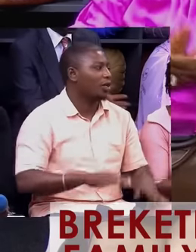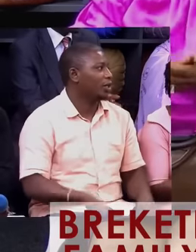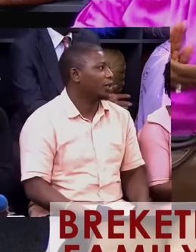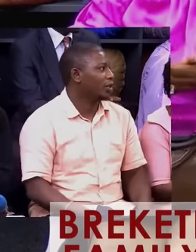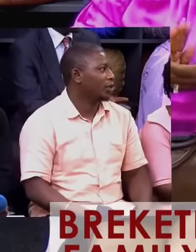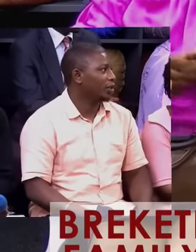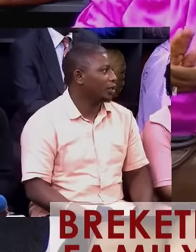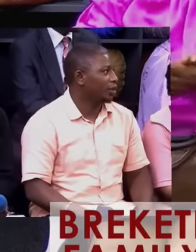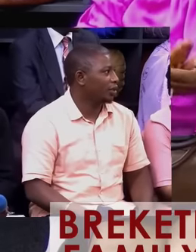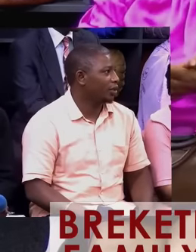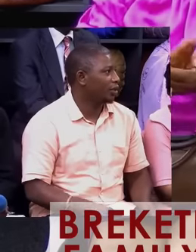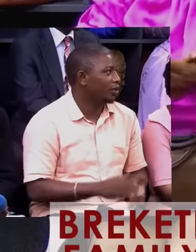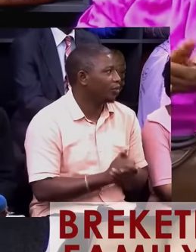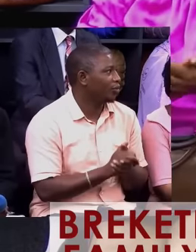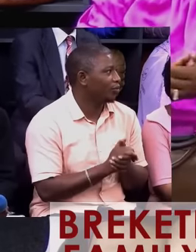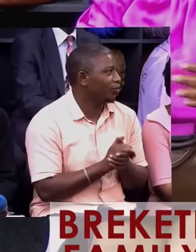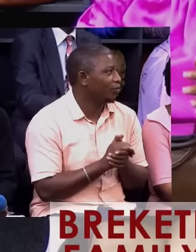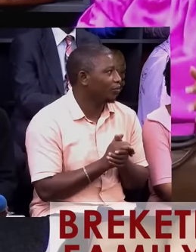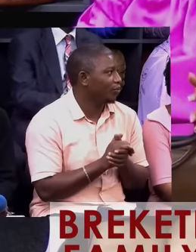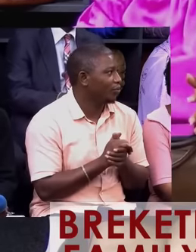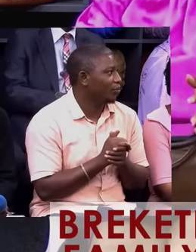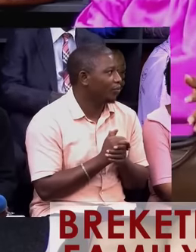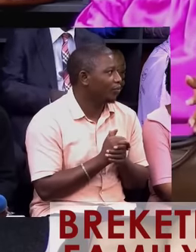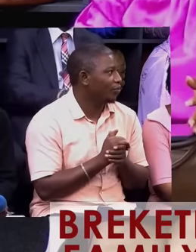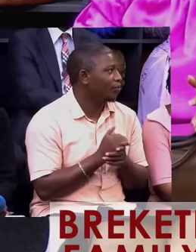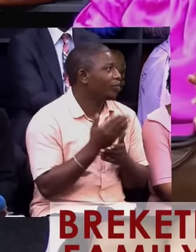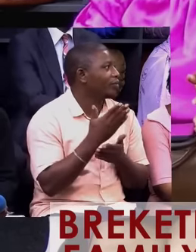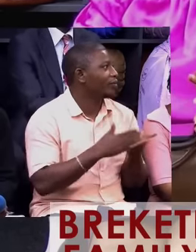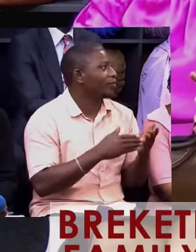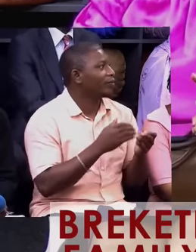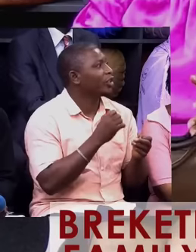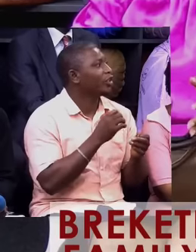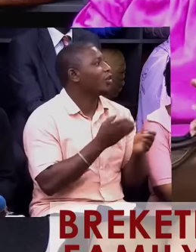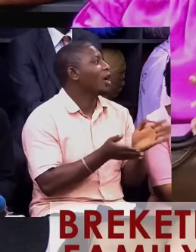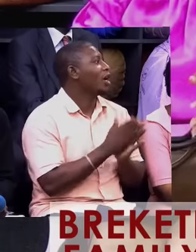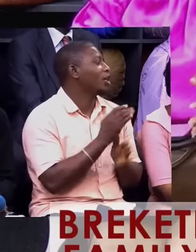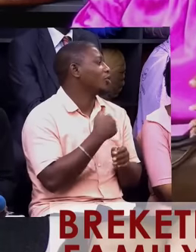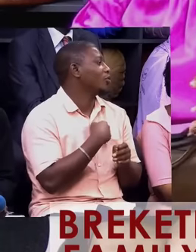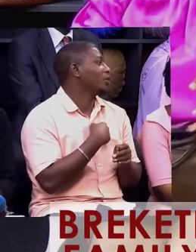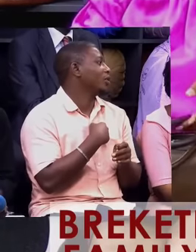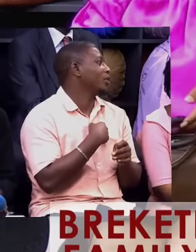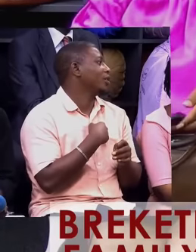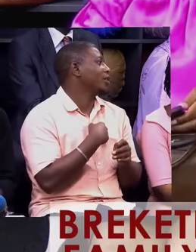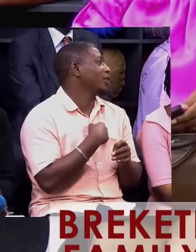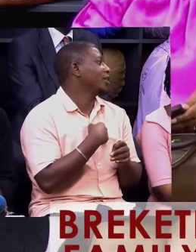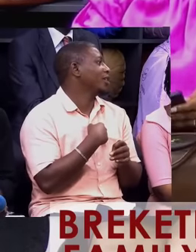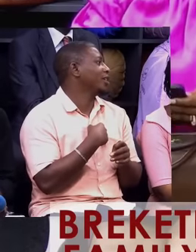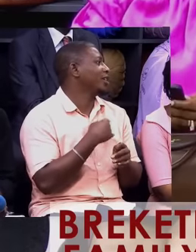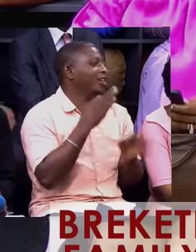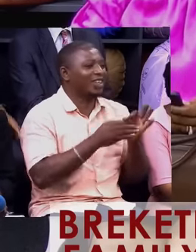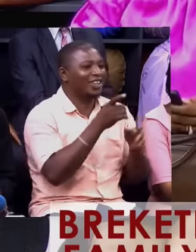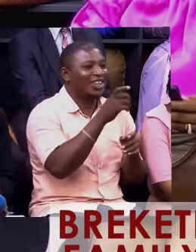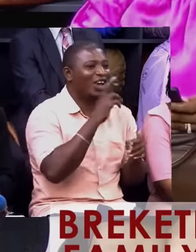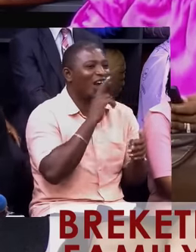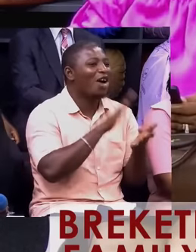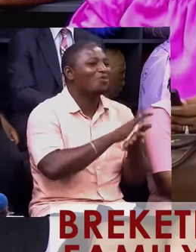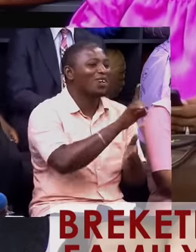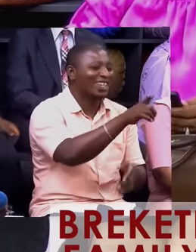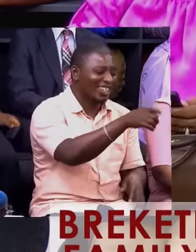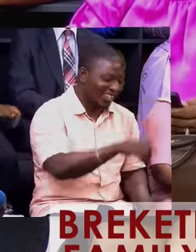people are some Che don't they ask me whether you don't